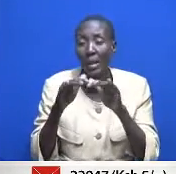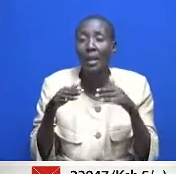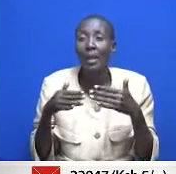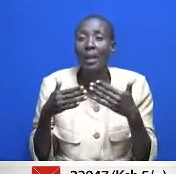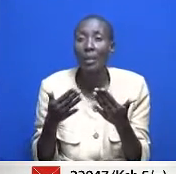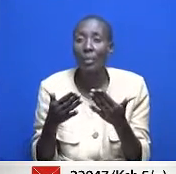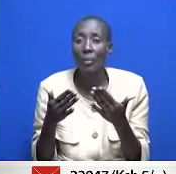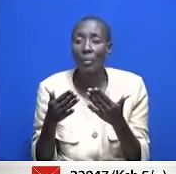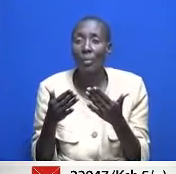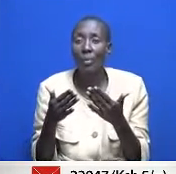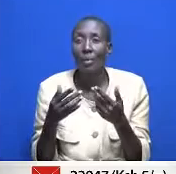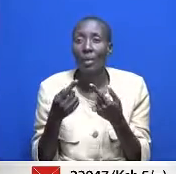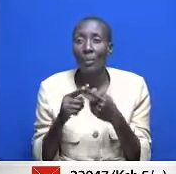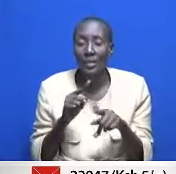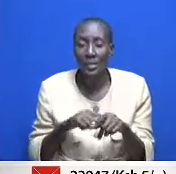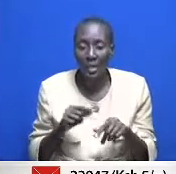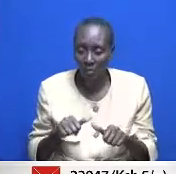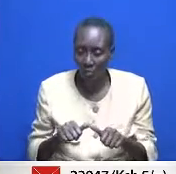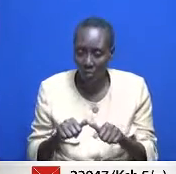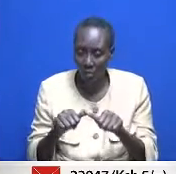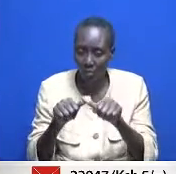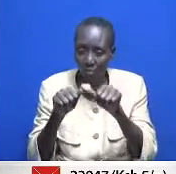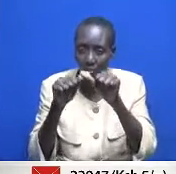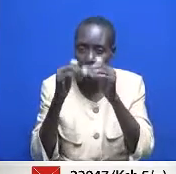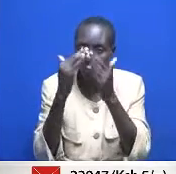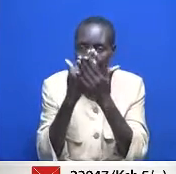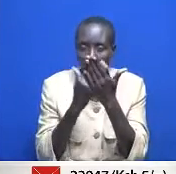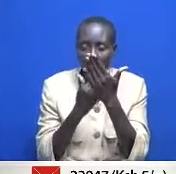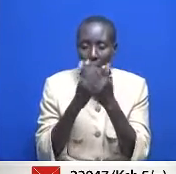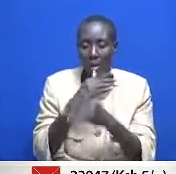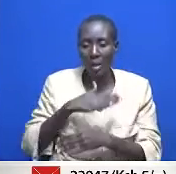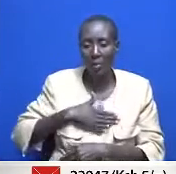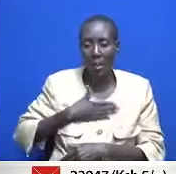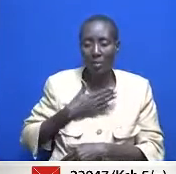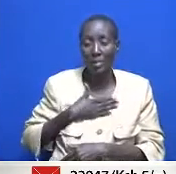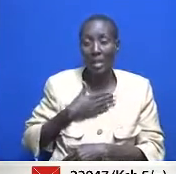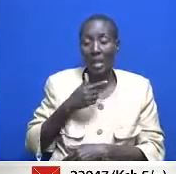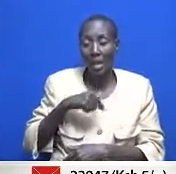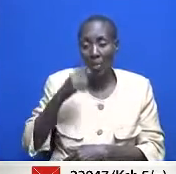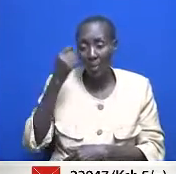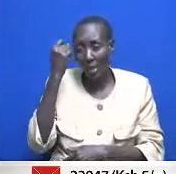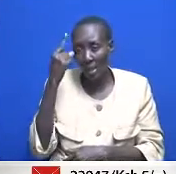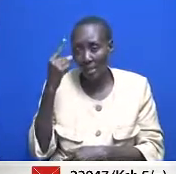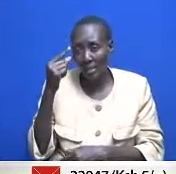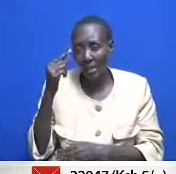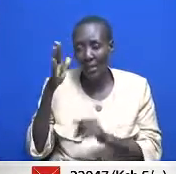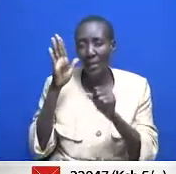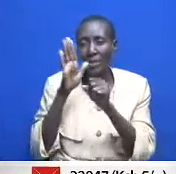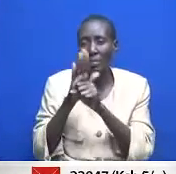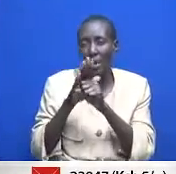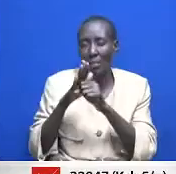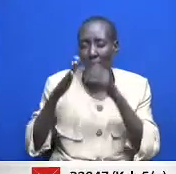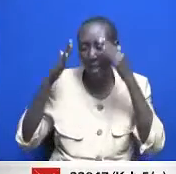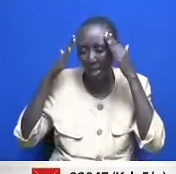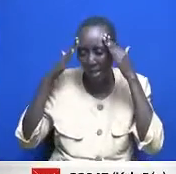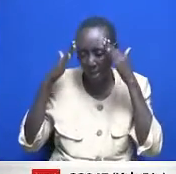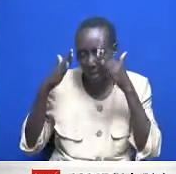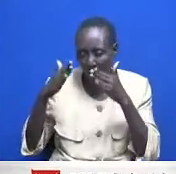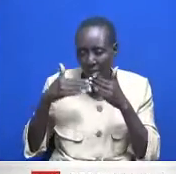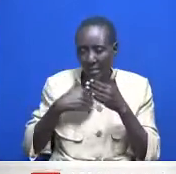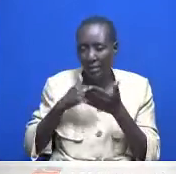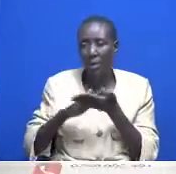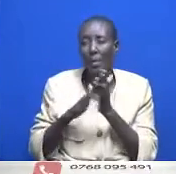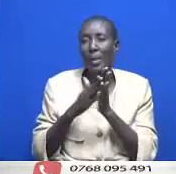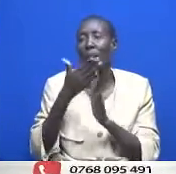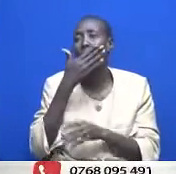that. But as we continue to run the programs, we've realized that there's a lot of them that have a keen interest on getting better, and we're seeing development